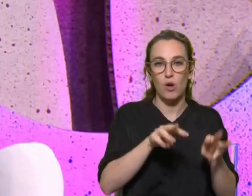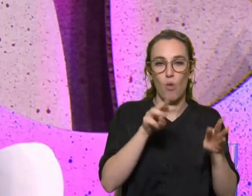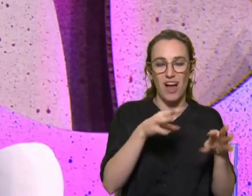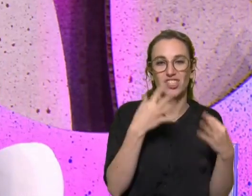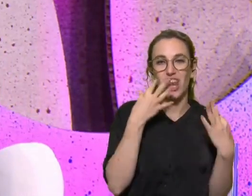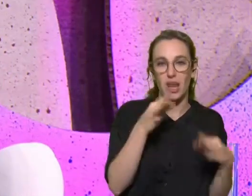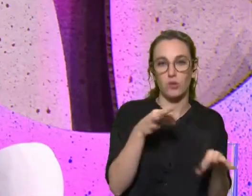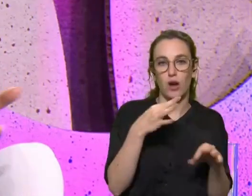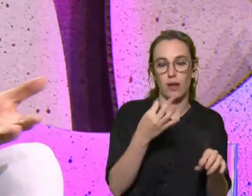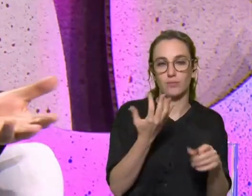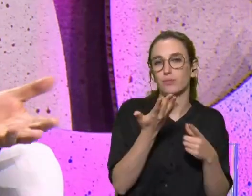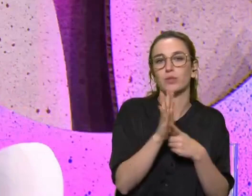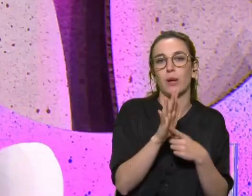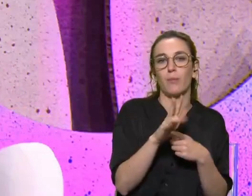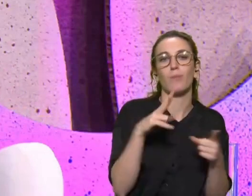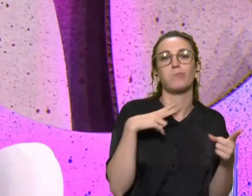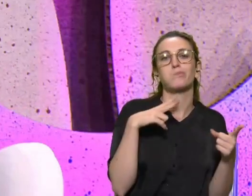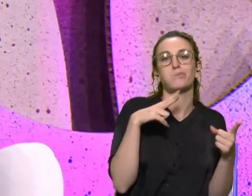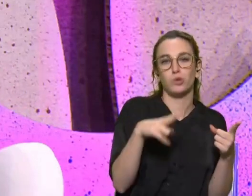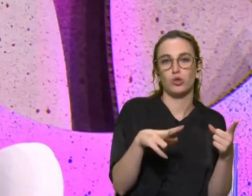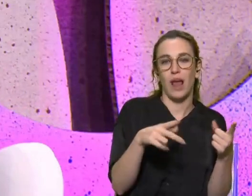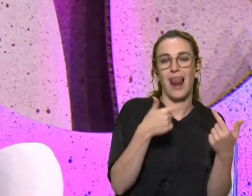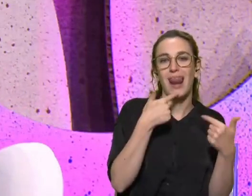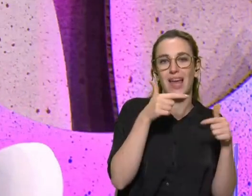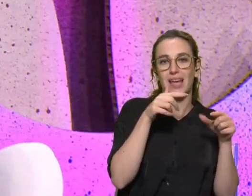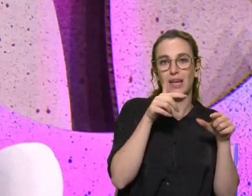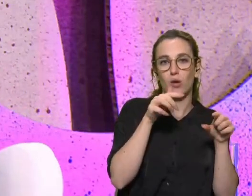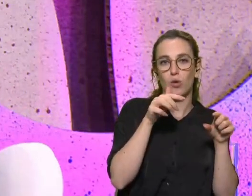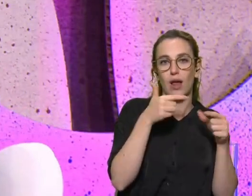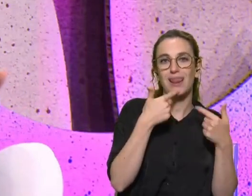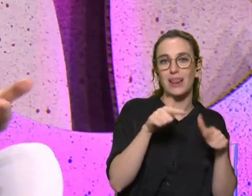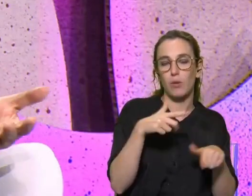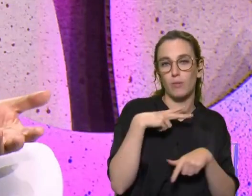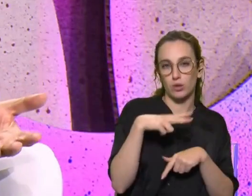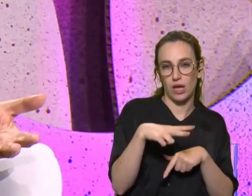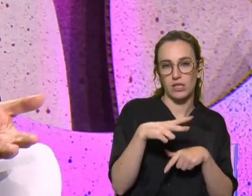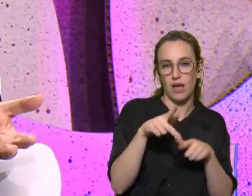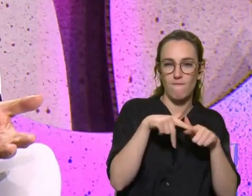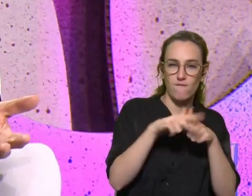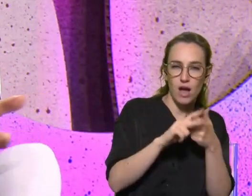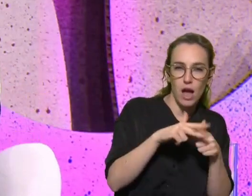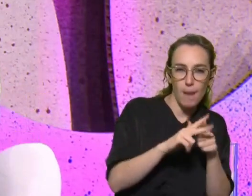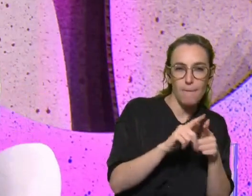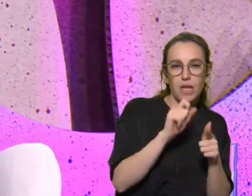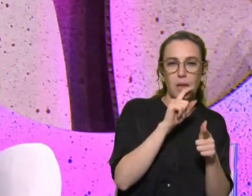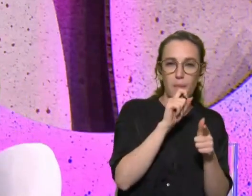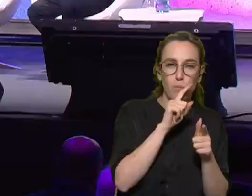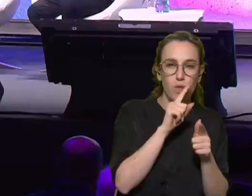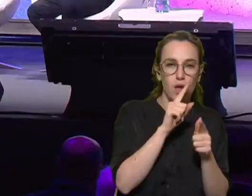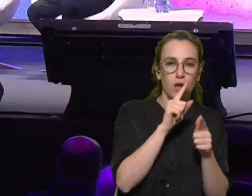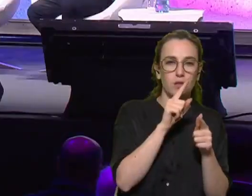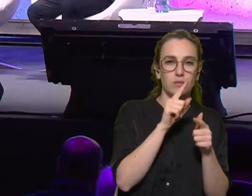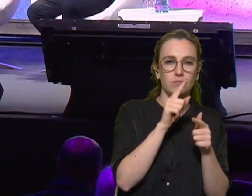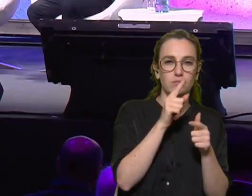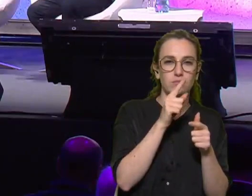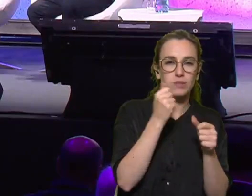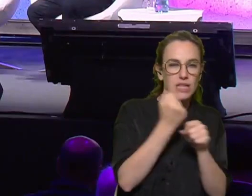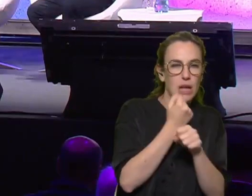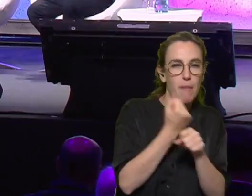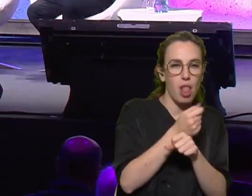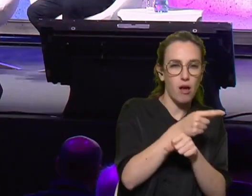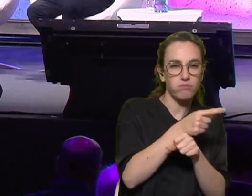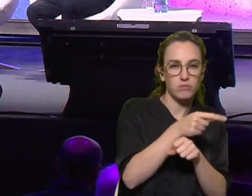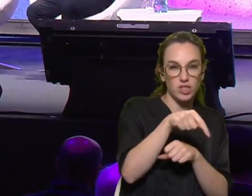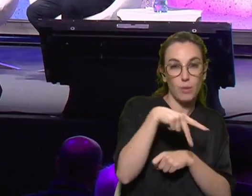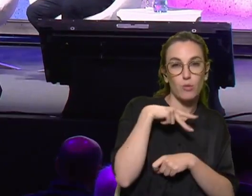natural language. That is Portuguese tools to process Portuguese.